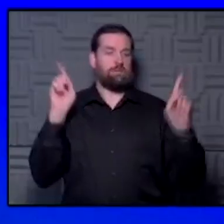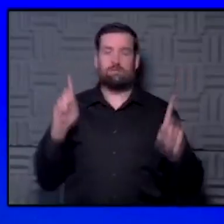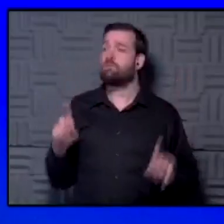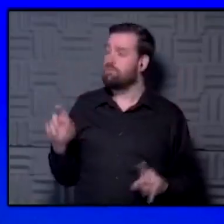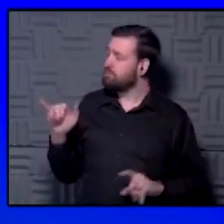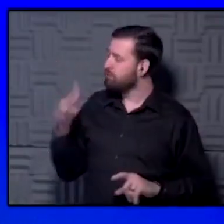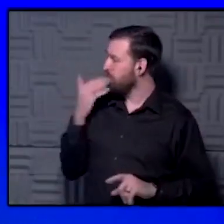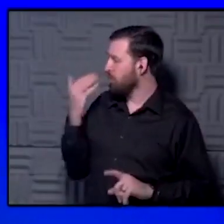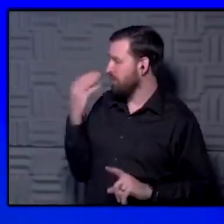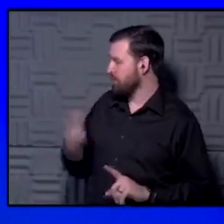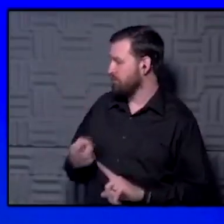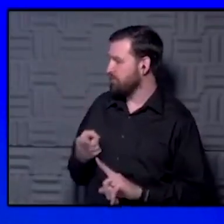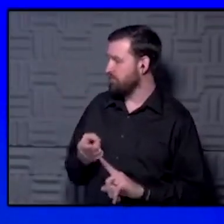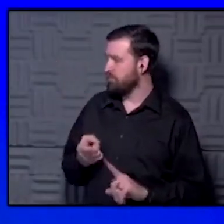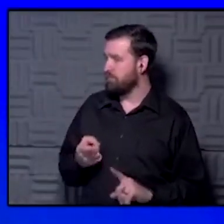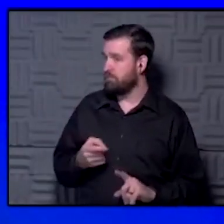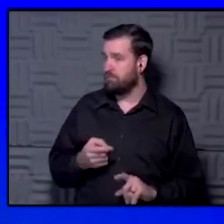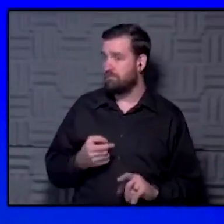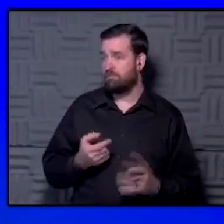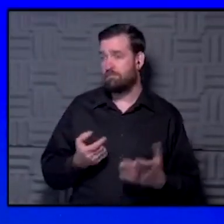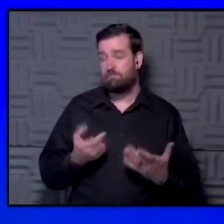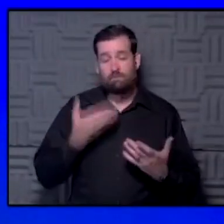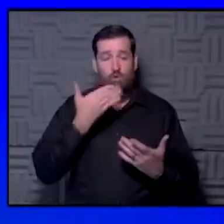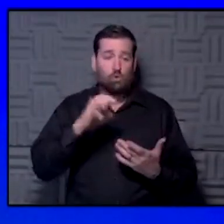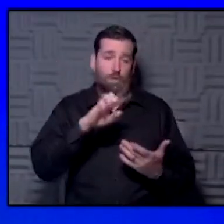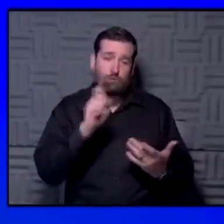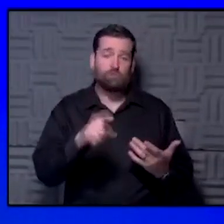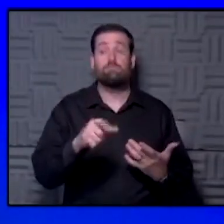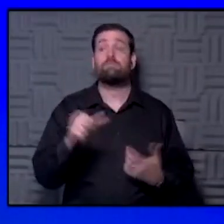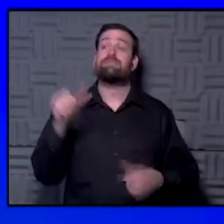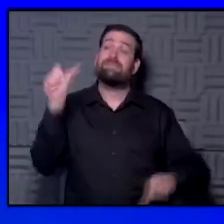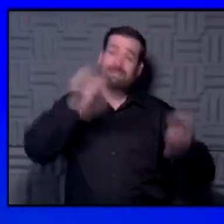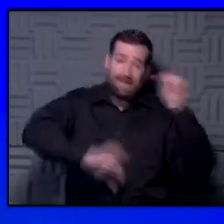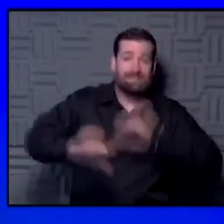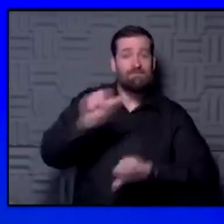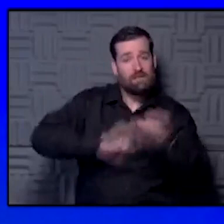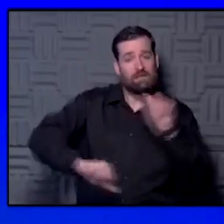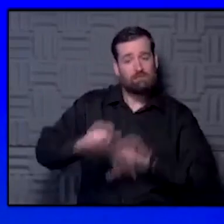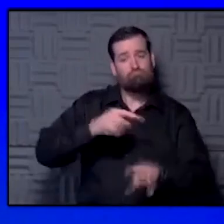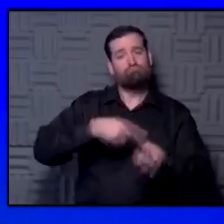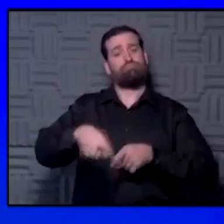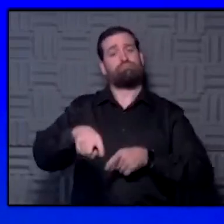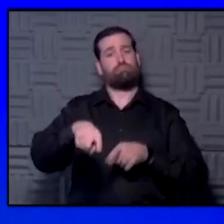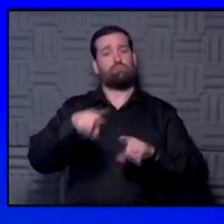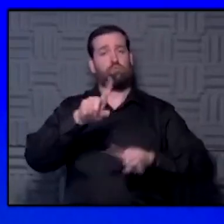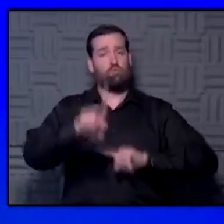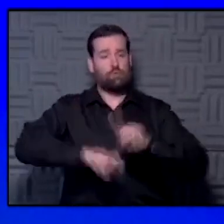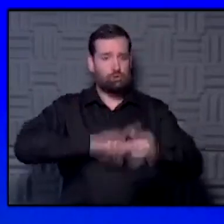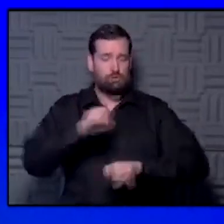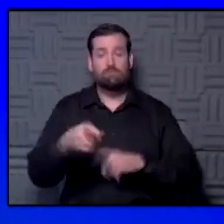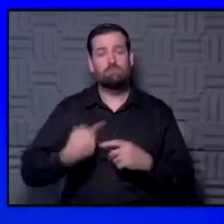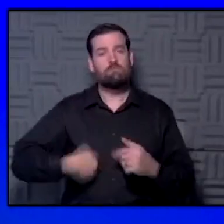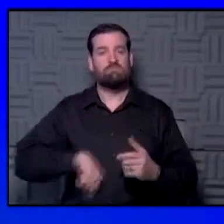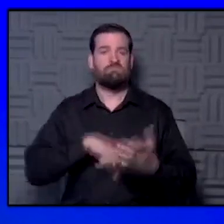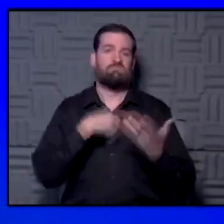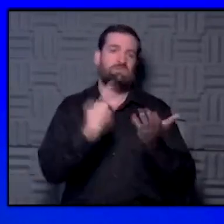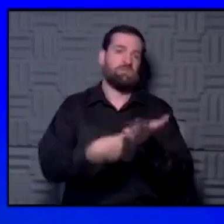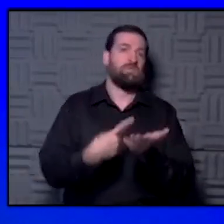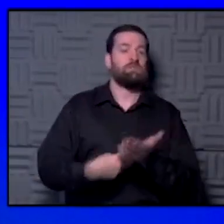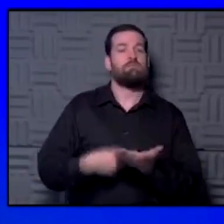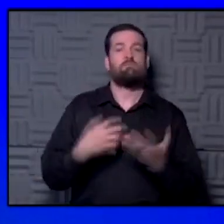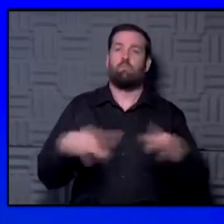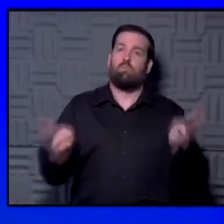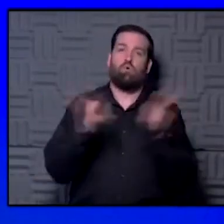think that's a good point. It's a very good question. It's a very it's an insightful question. Yeah, it's a great Absolutely. question. We have talked about the need for